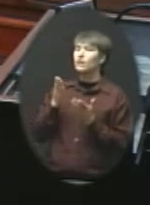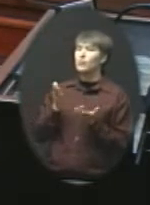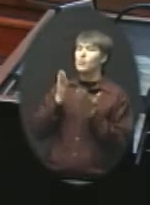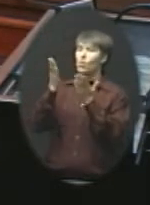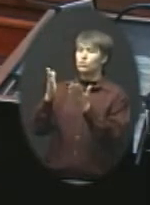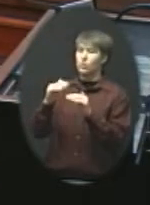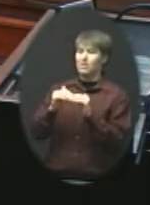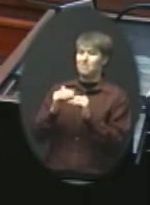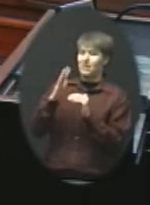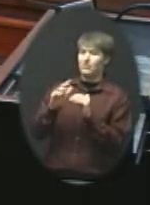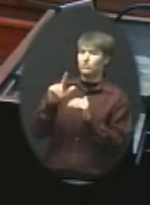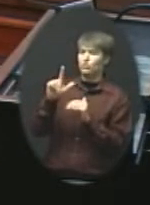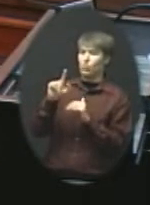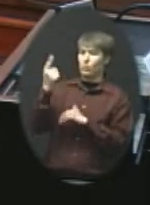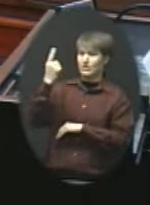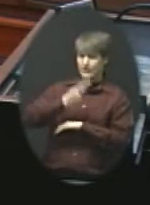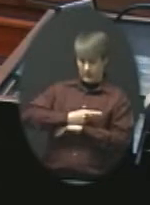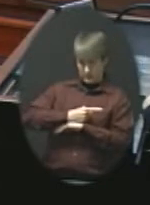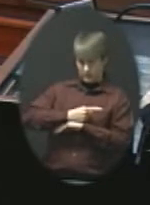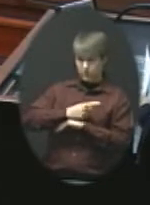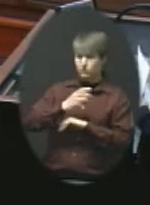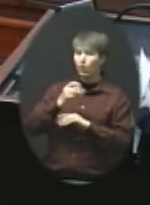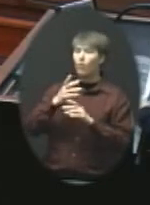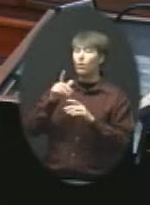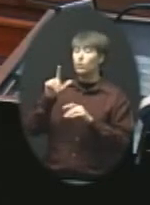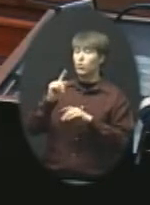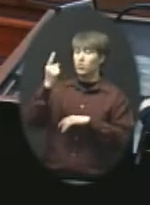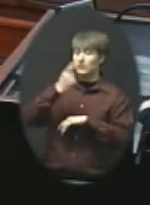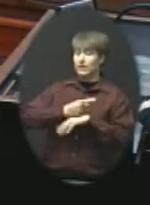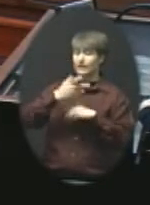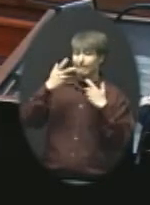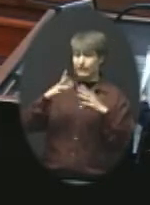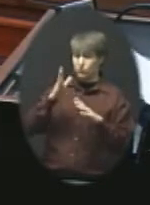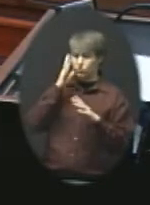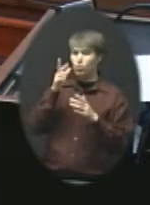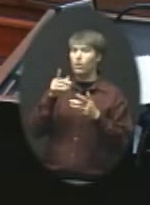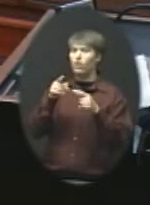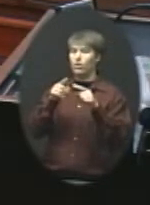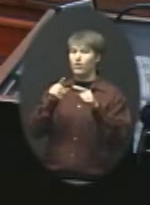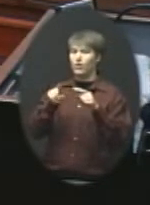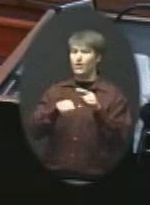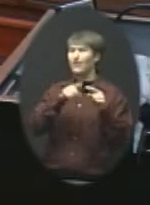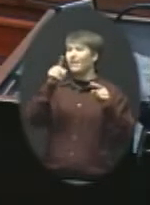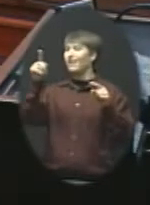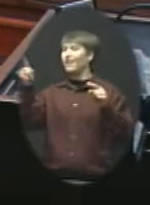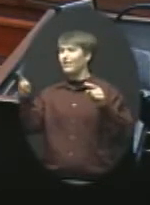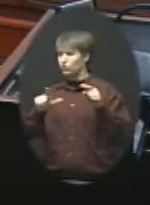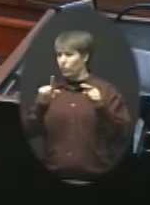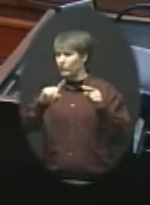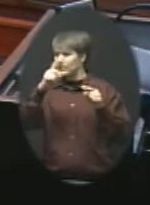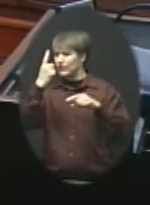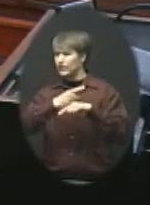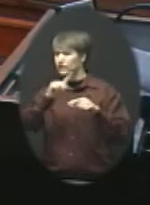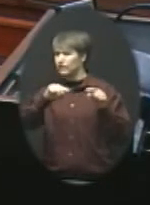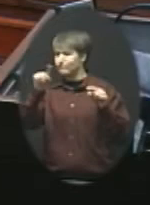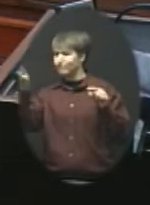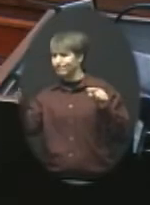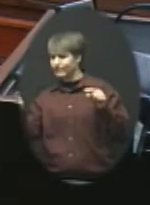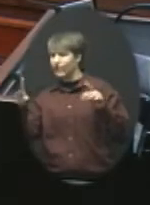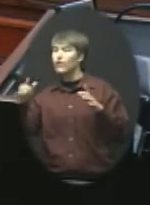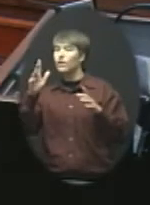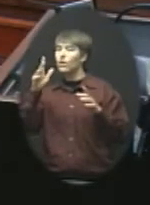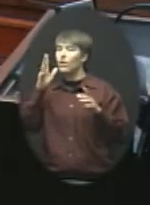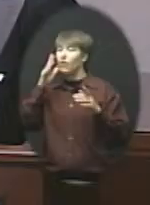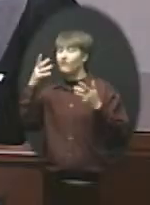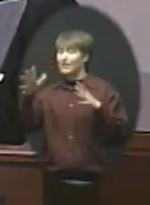a minimum of 21 days. Mm-hmm. So after 21 days, it'll start writing over. You usually get more than that, depending on the compression rate of the video that